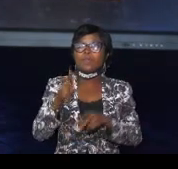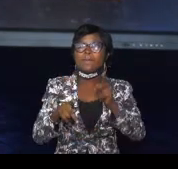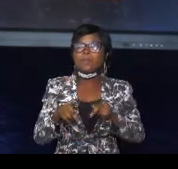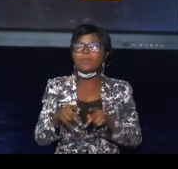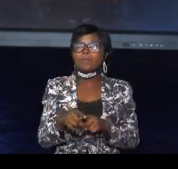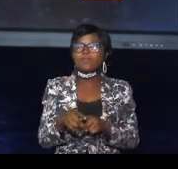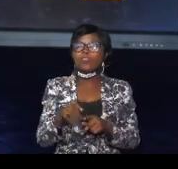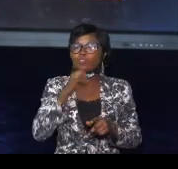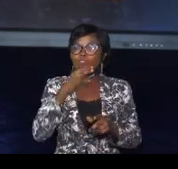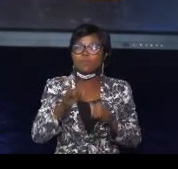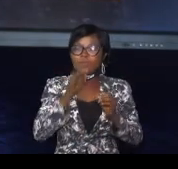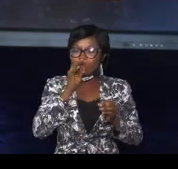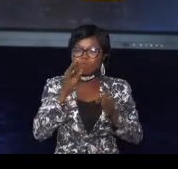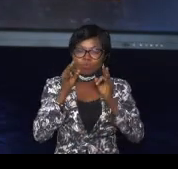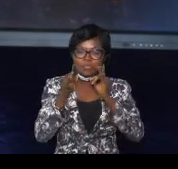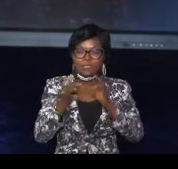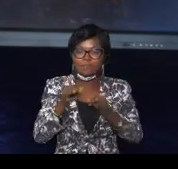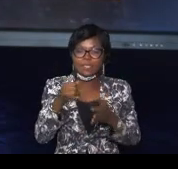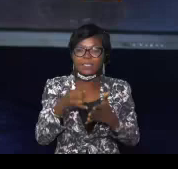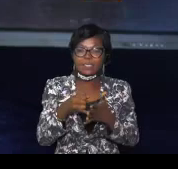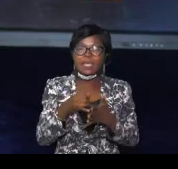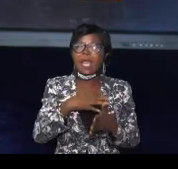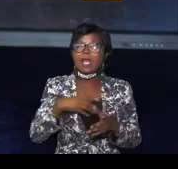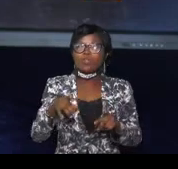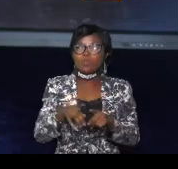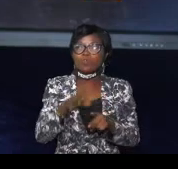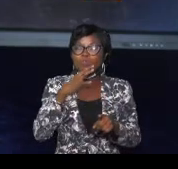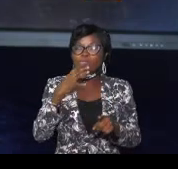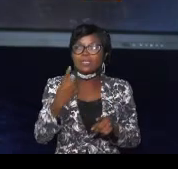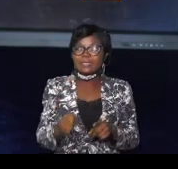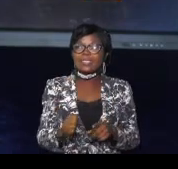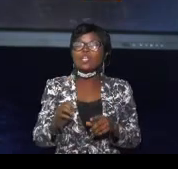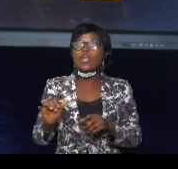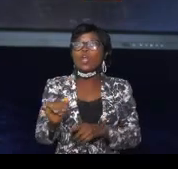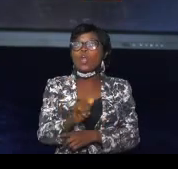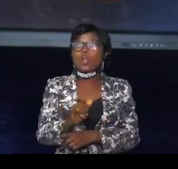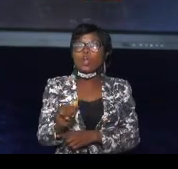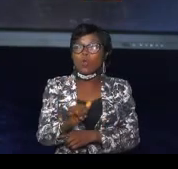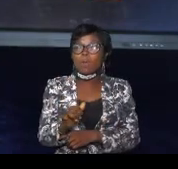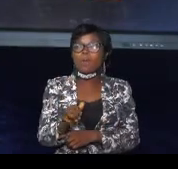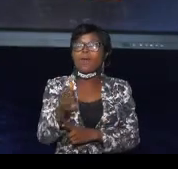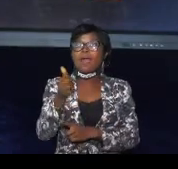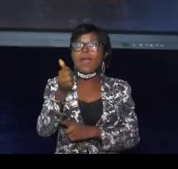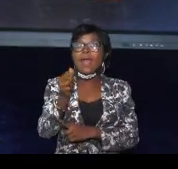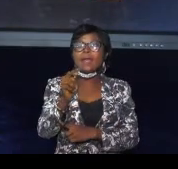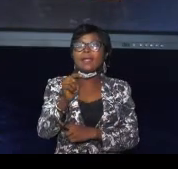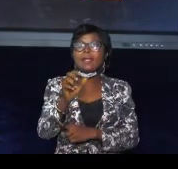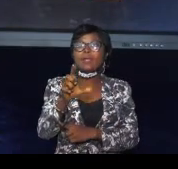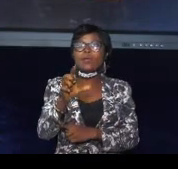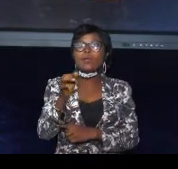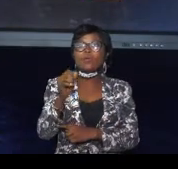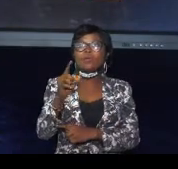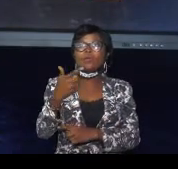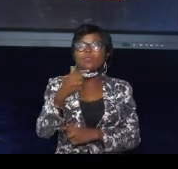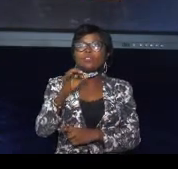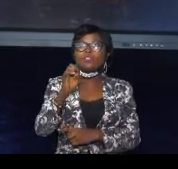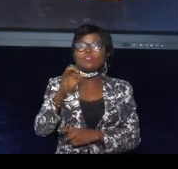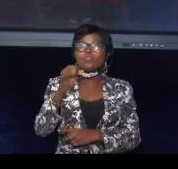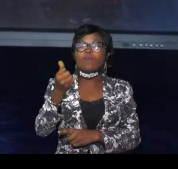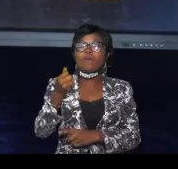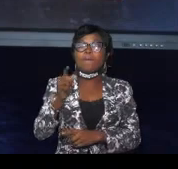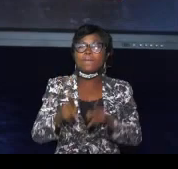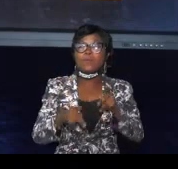animals. You should be able to define analogies. You should be able to say the common analogies of people,